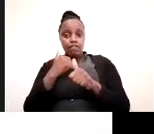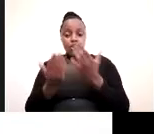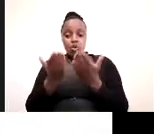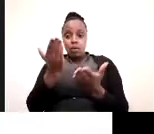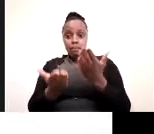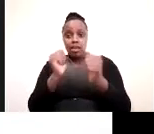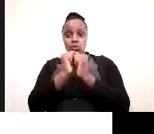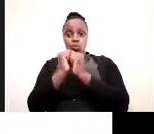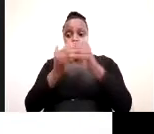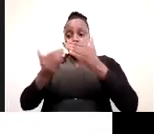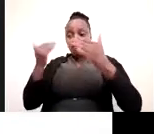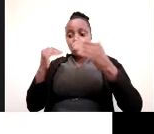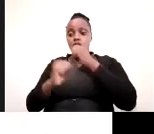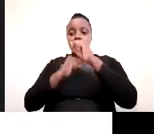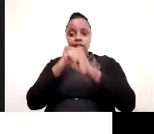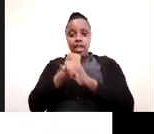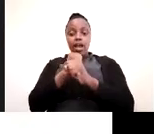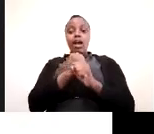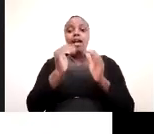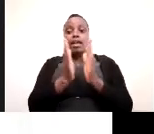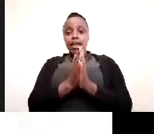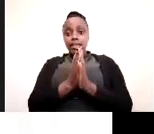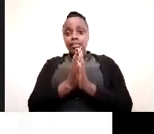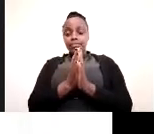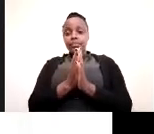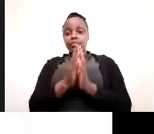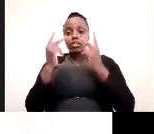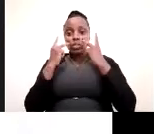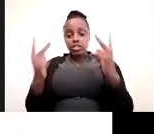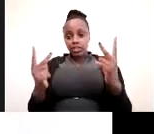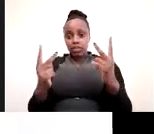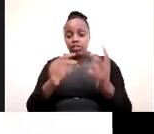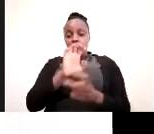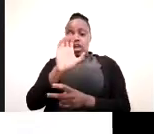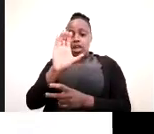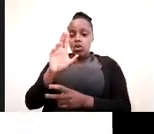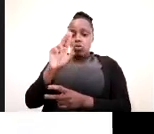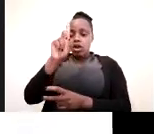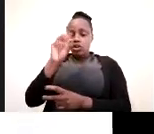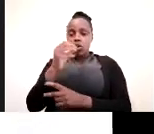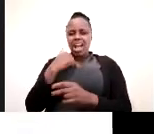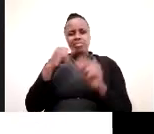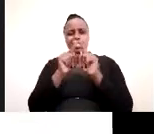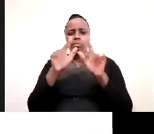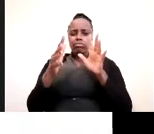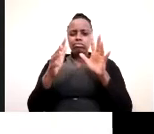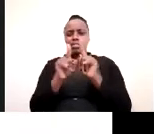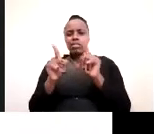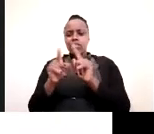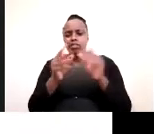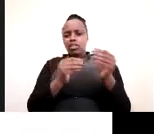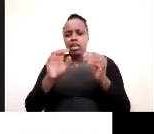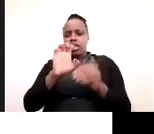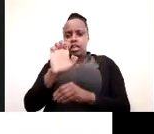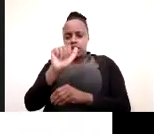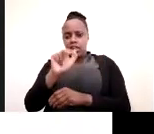the previous year. And you can see that Ecuador has increased substantially its exports to the EU and